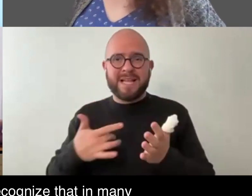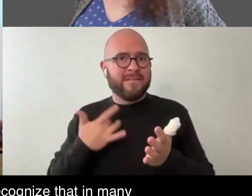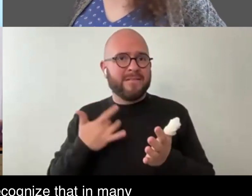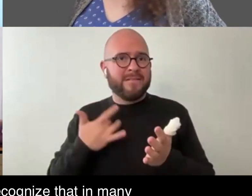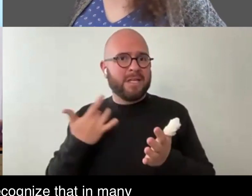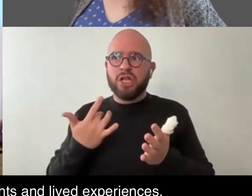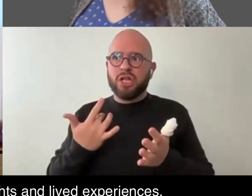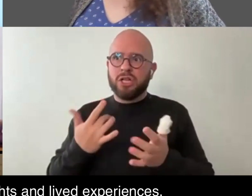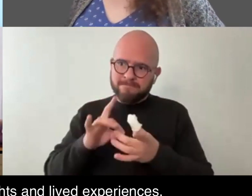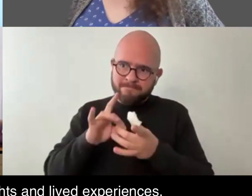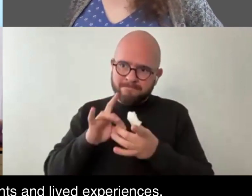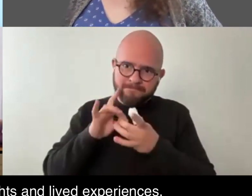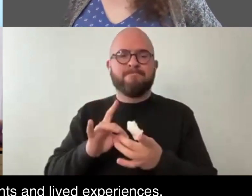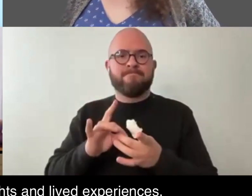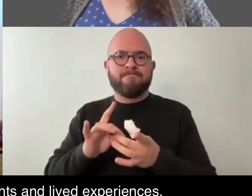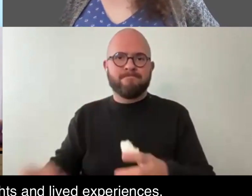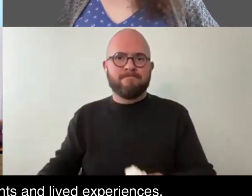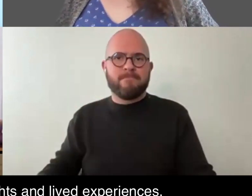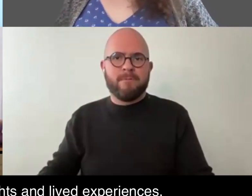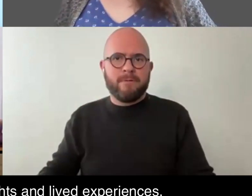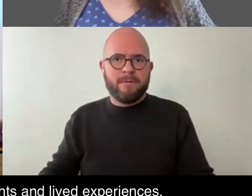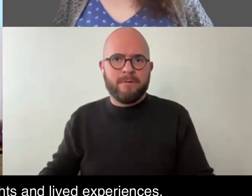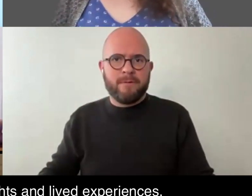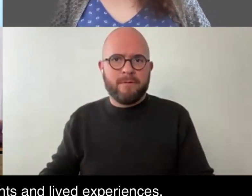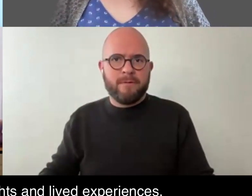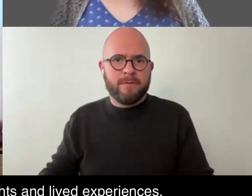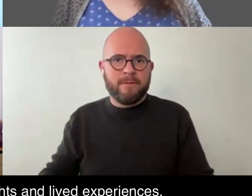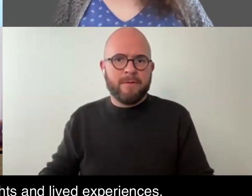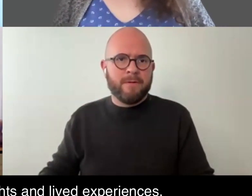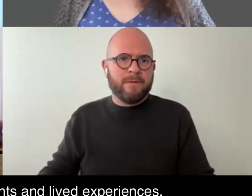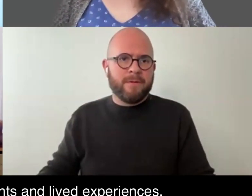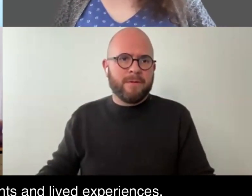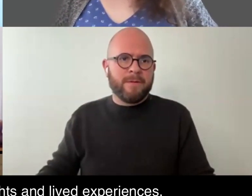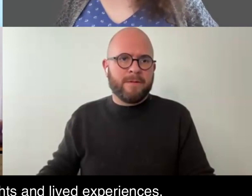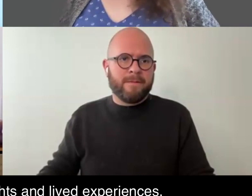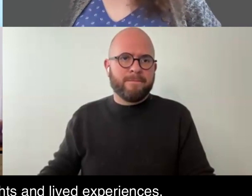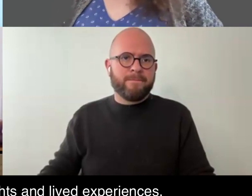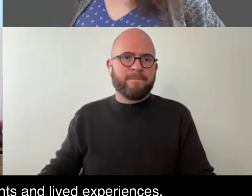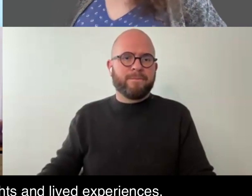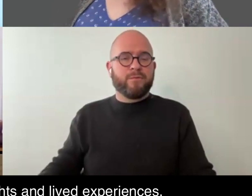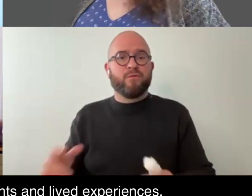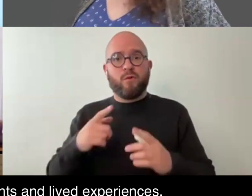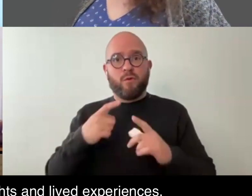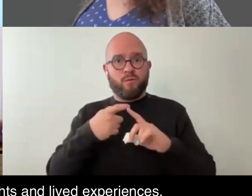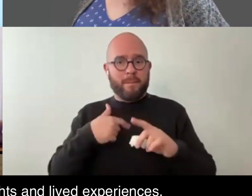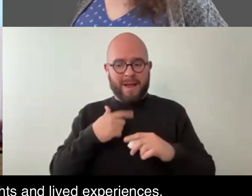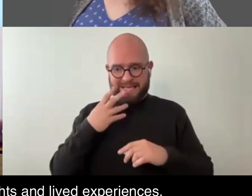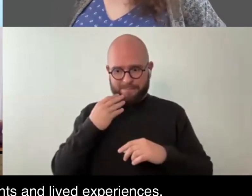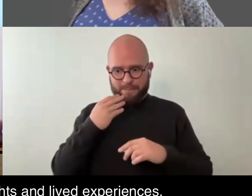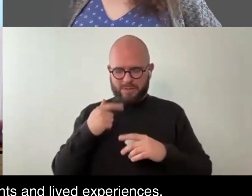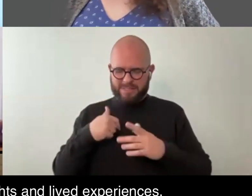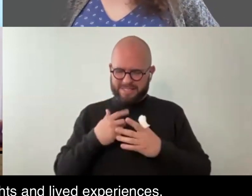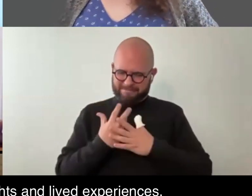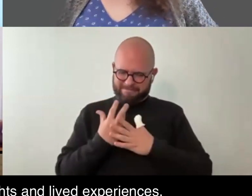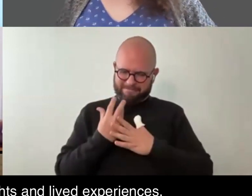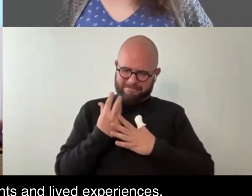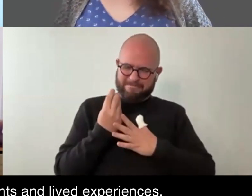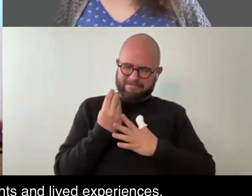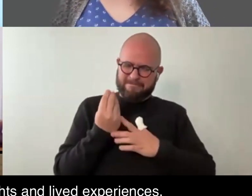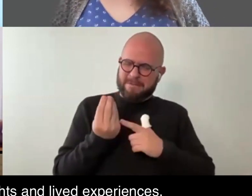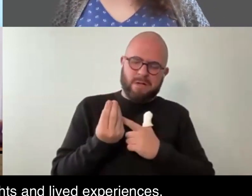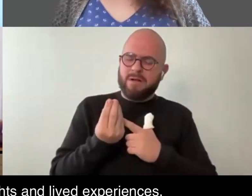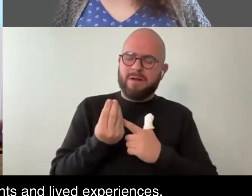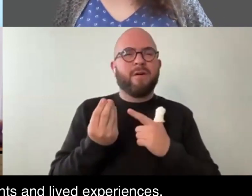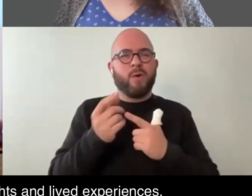belonging to, right? Emerging out of the insights and lived experiences, often hard won, of disabled folks. And